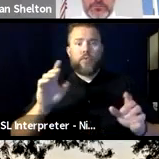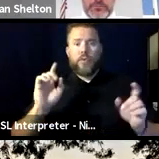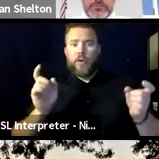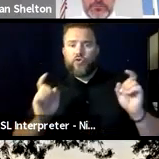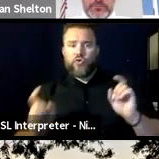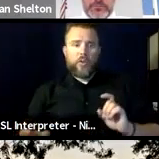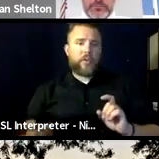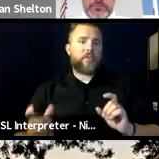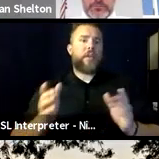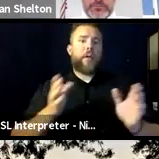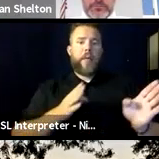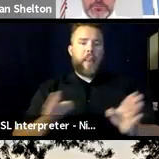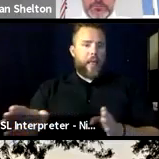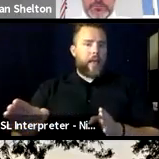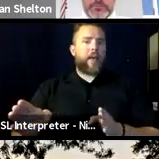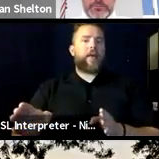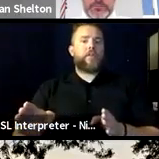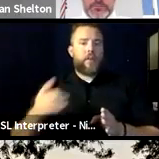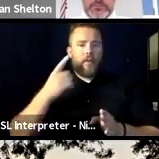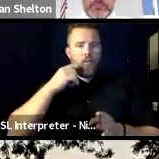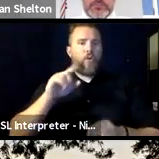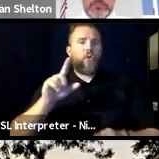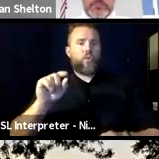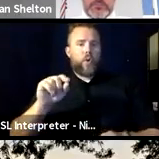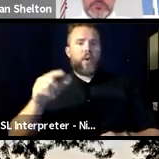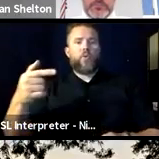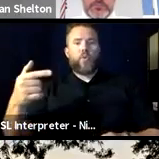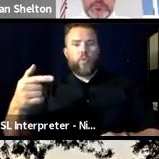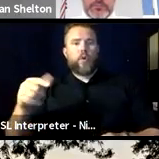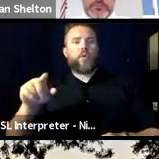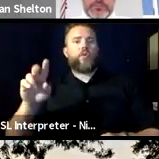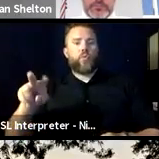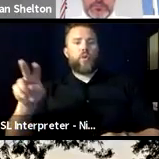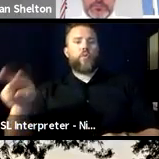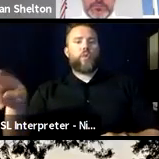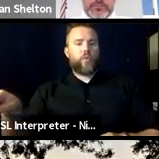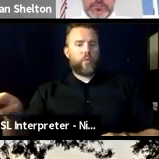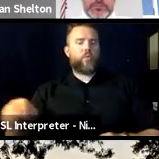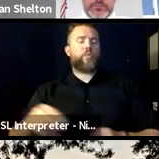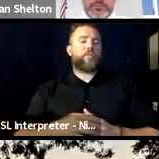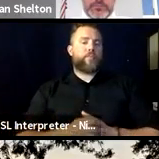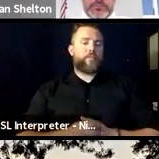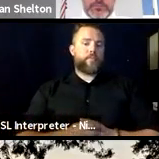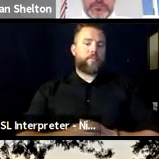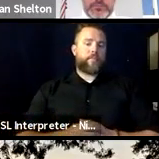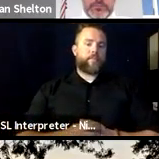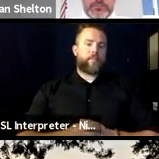and planning for a full launch for the 2021-22 school year.